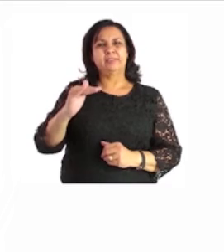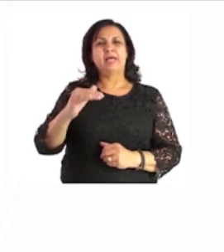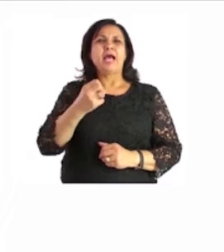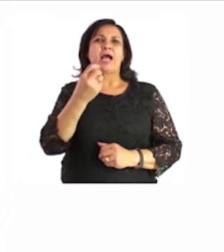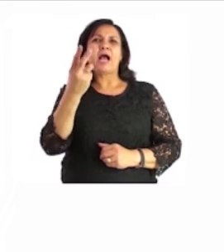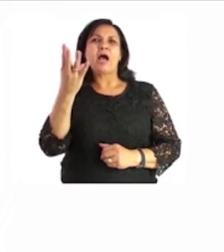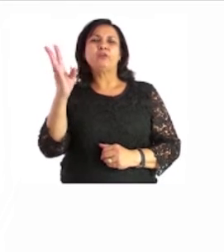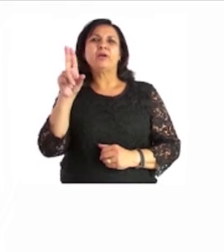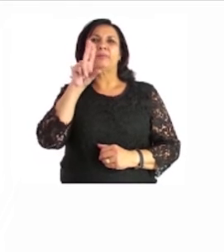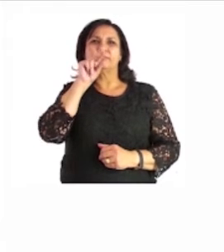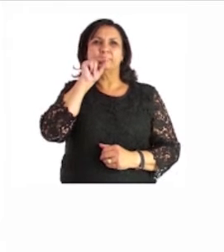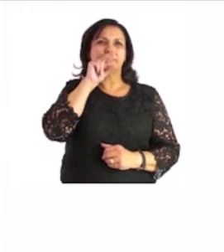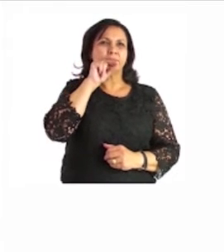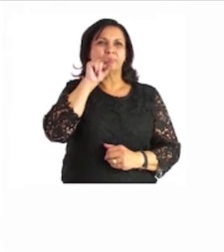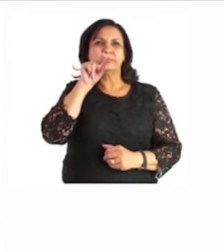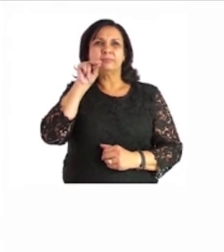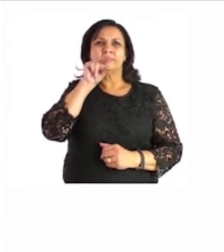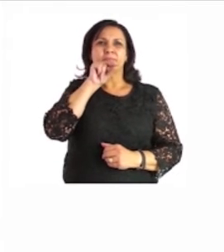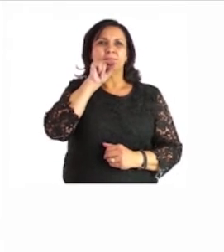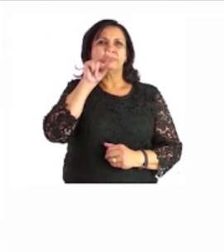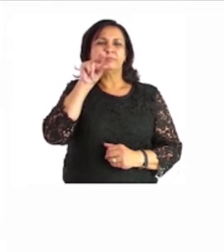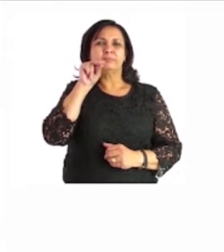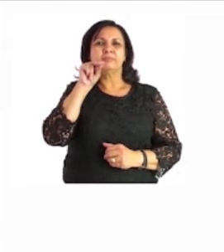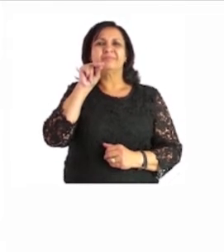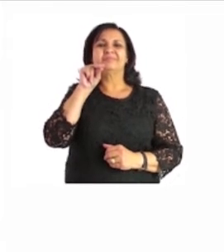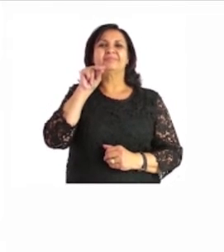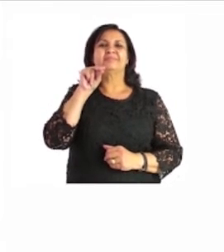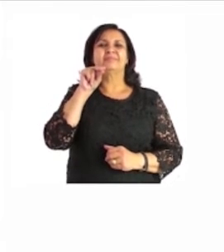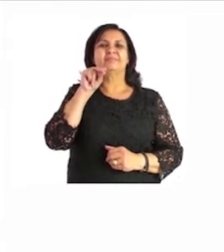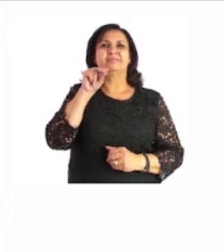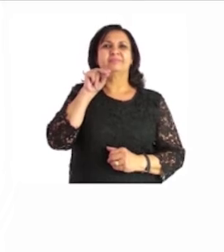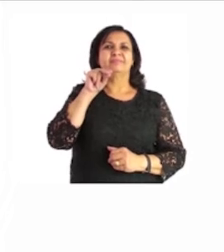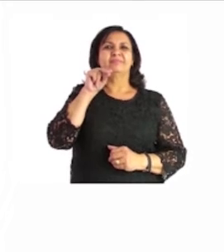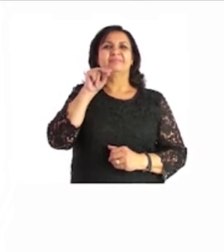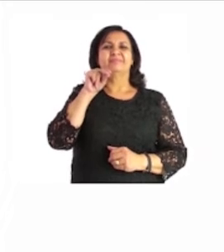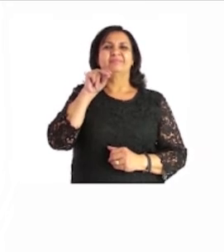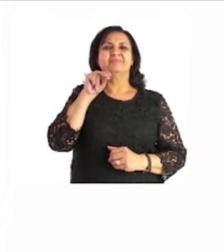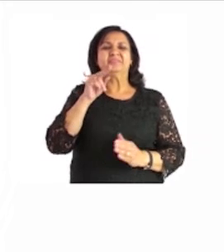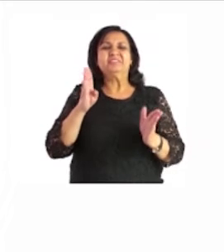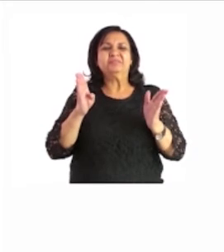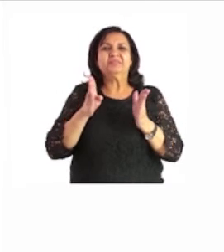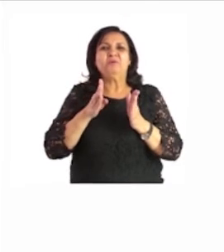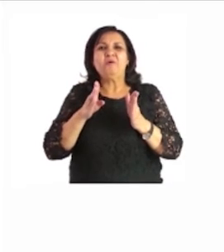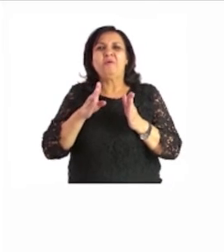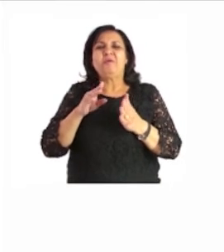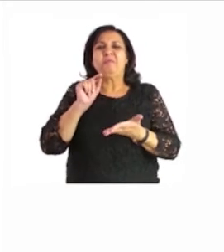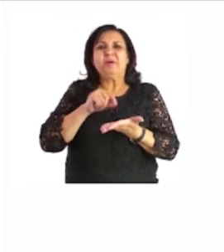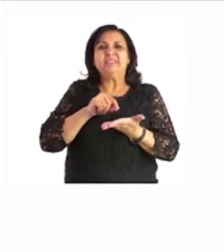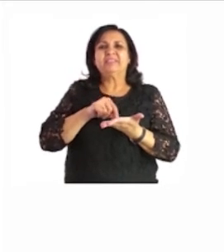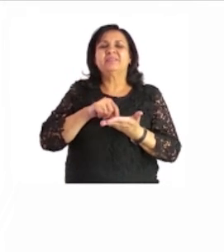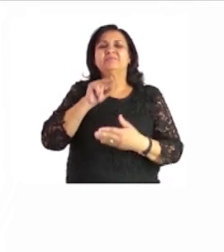count the geese on there. Yes, they are little birds swimming in the